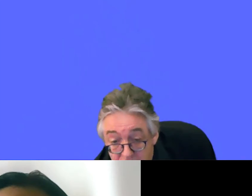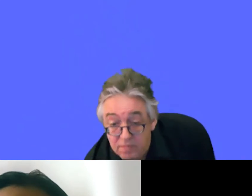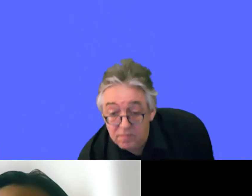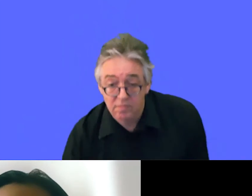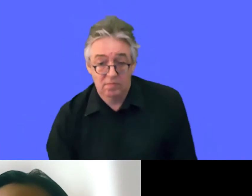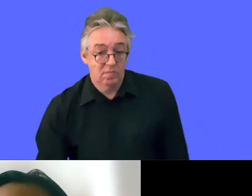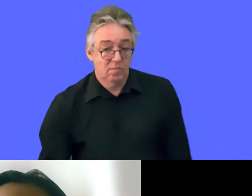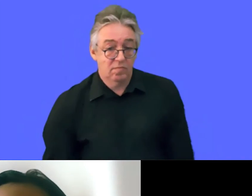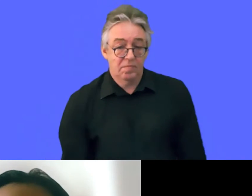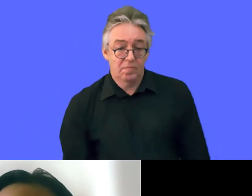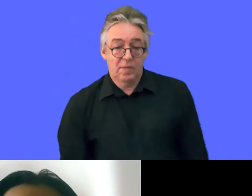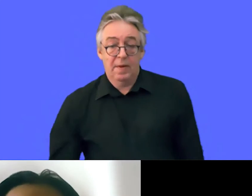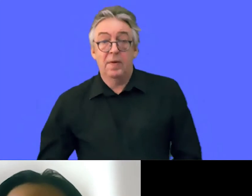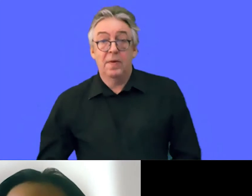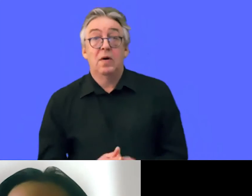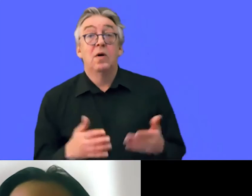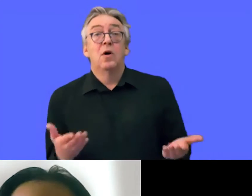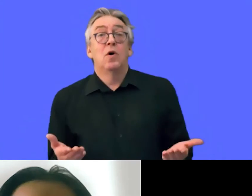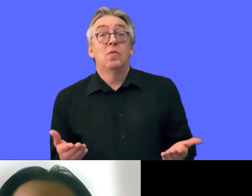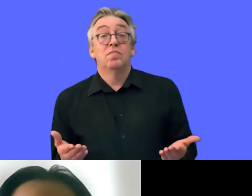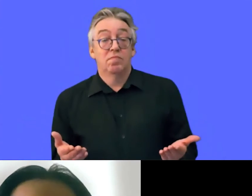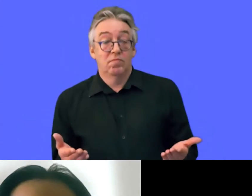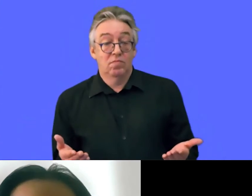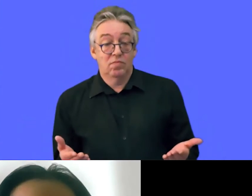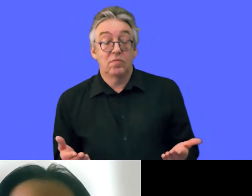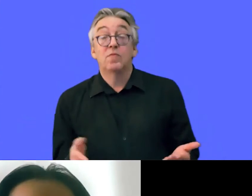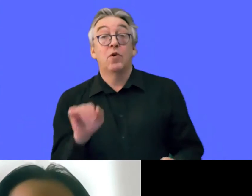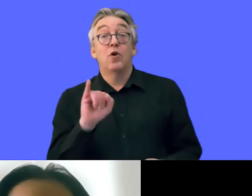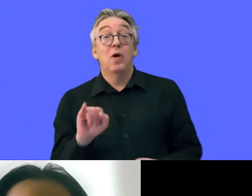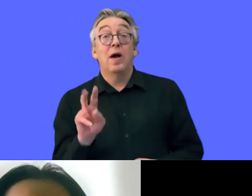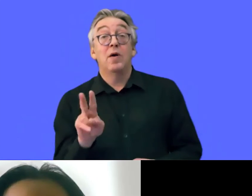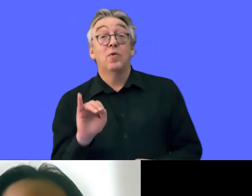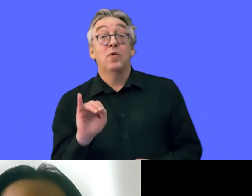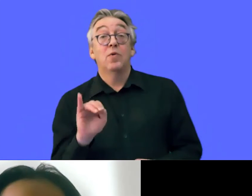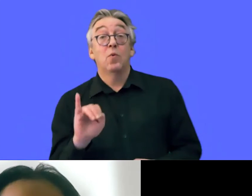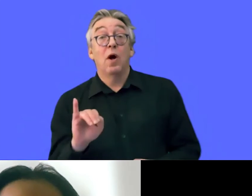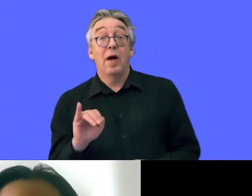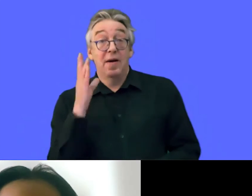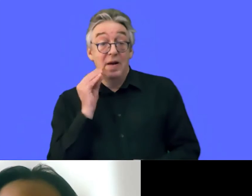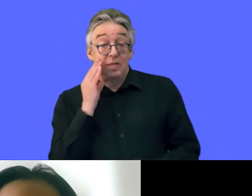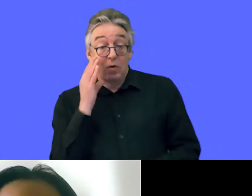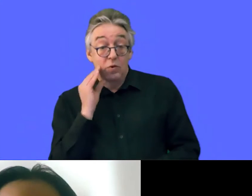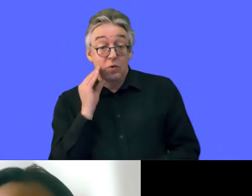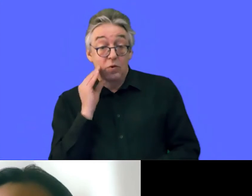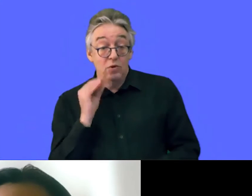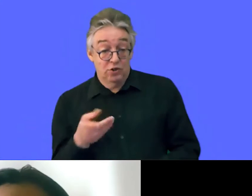can sort of like, you know, come in from the experience of i2i. Yeah, so perhaps